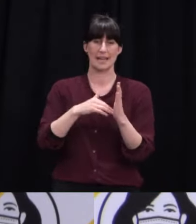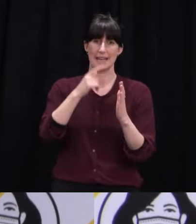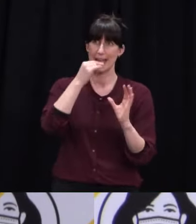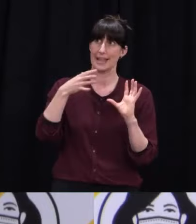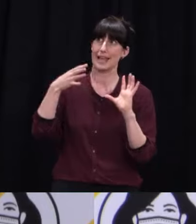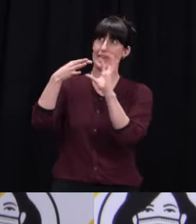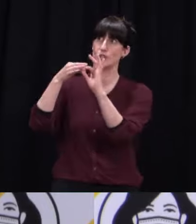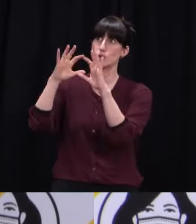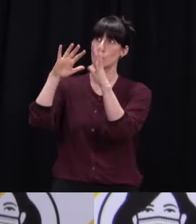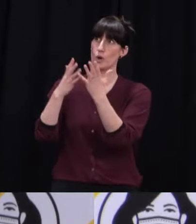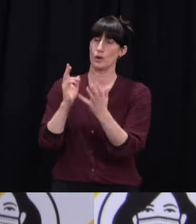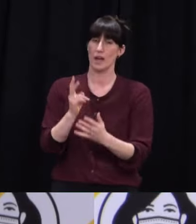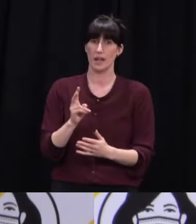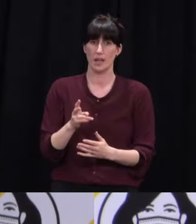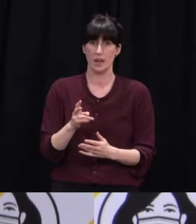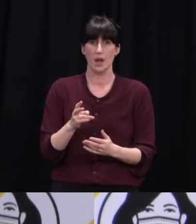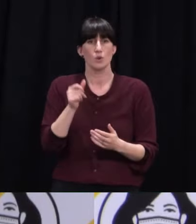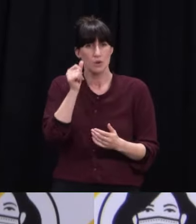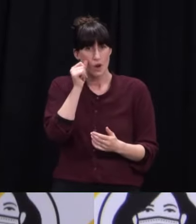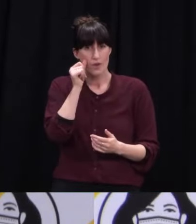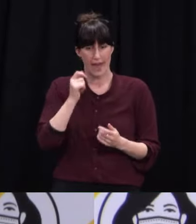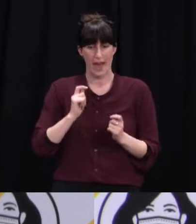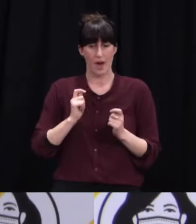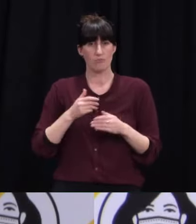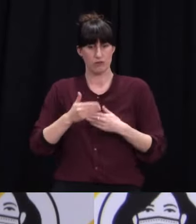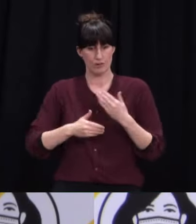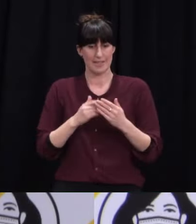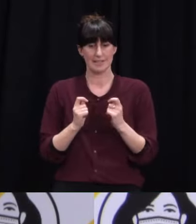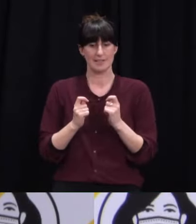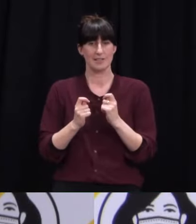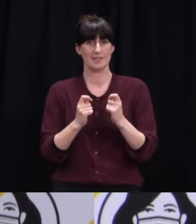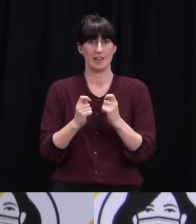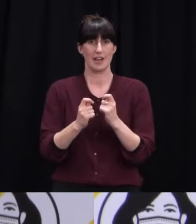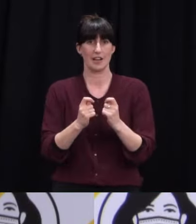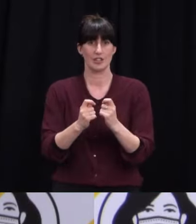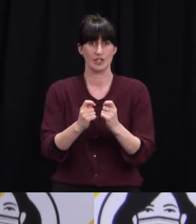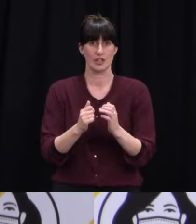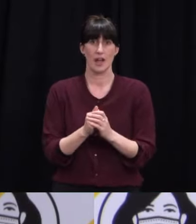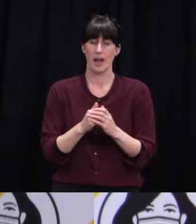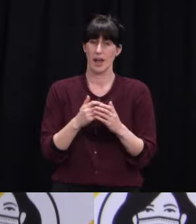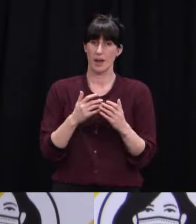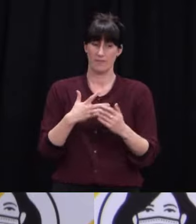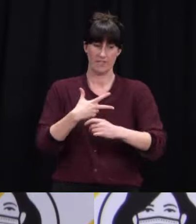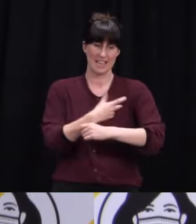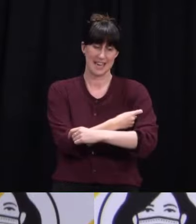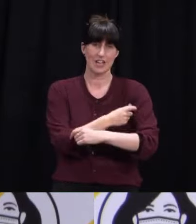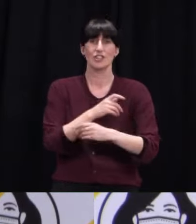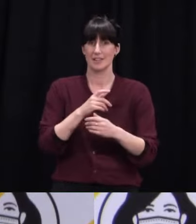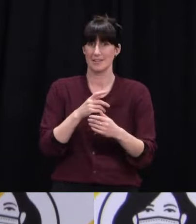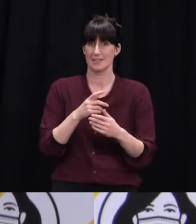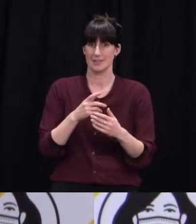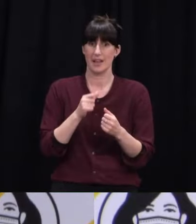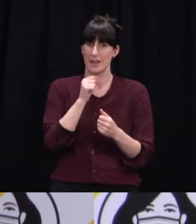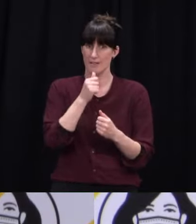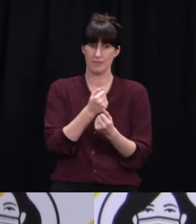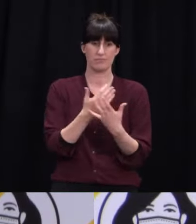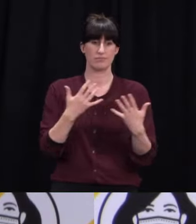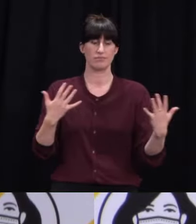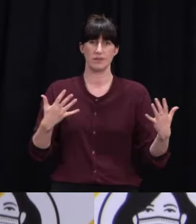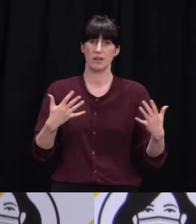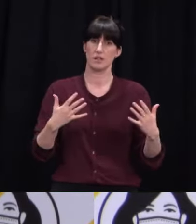Things will change. They'll change with higher rates of vaccination, not just here in New Zealand, but also around the world. They'll change as new